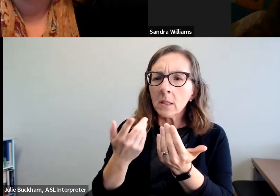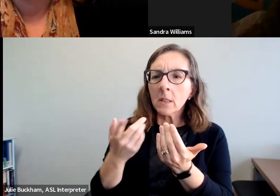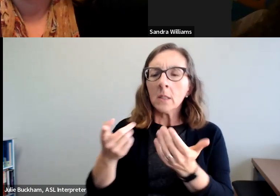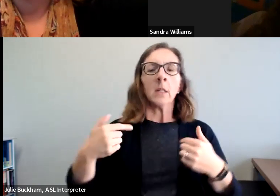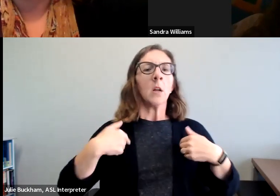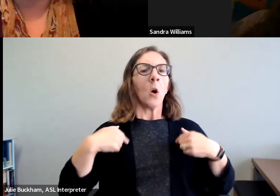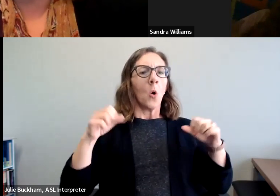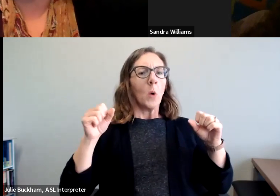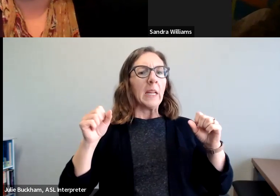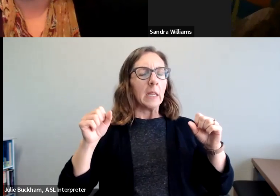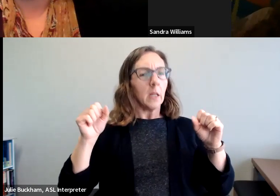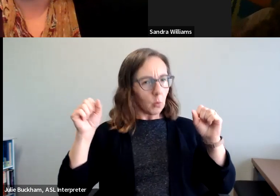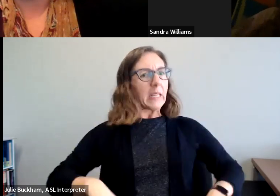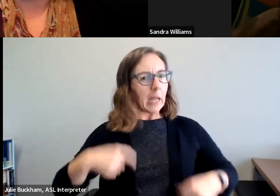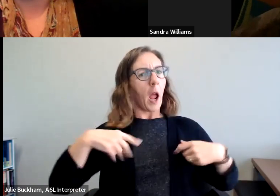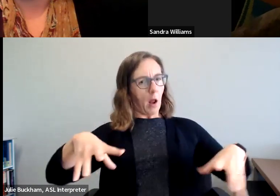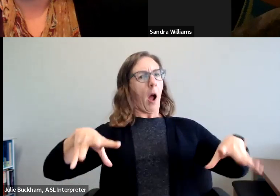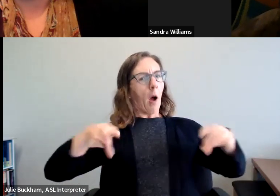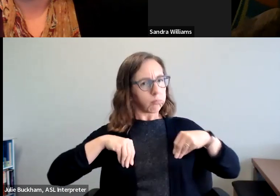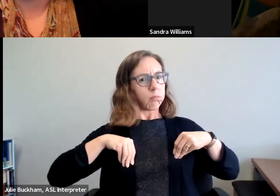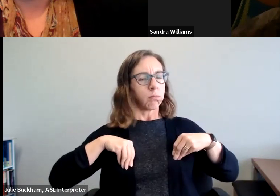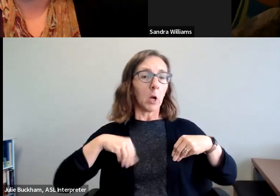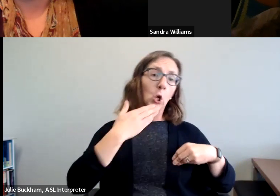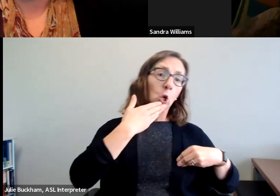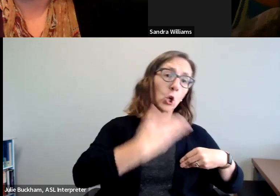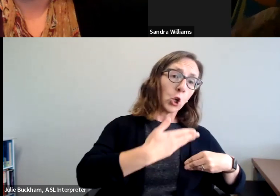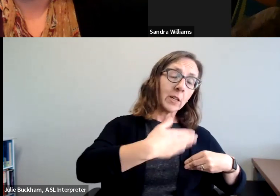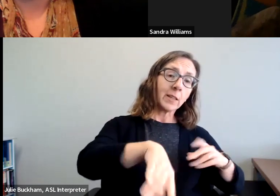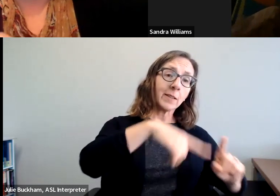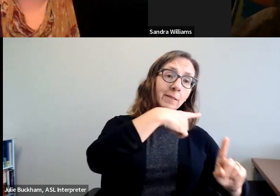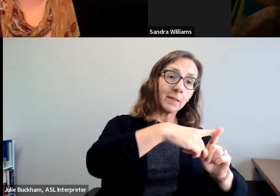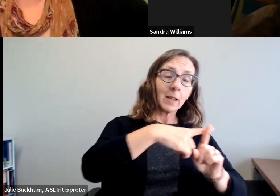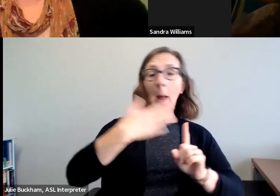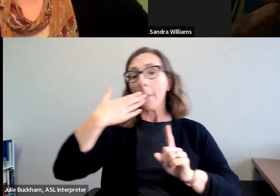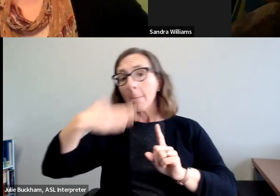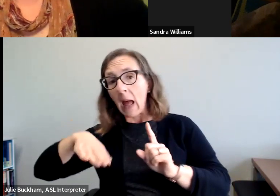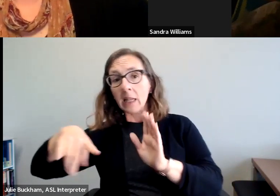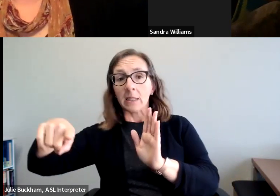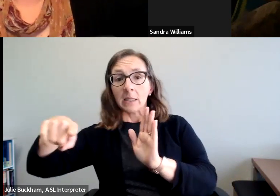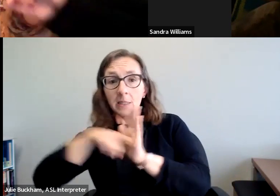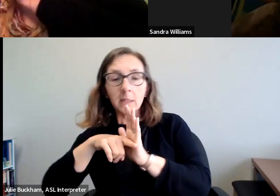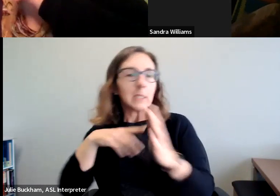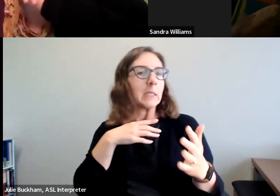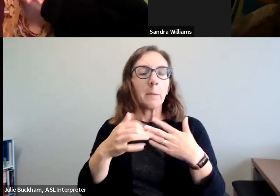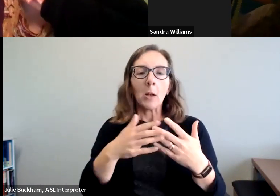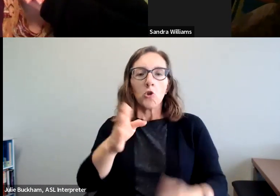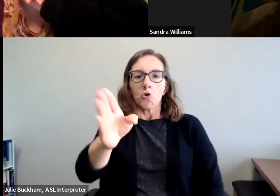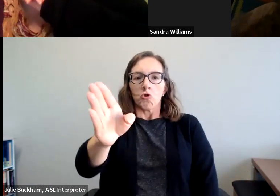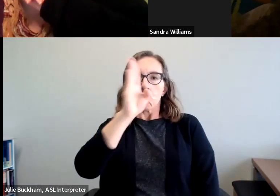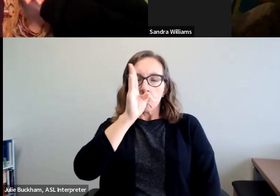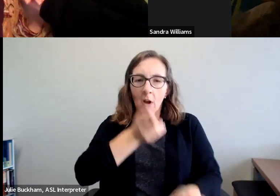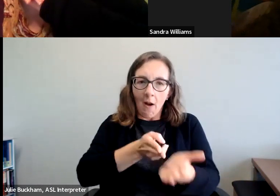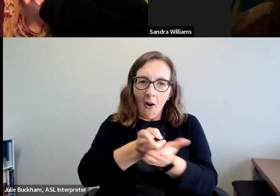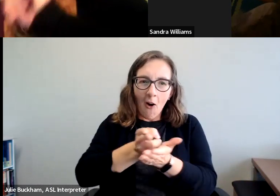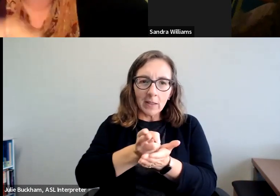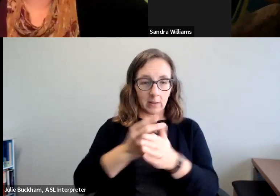can take it, whether it's good, whether it's bad, whether it's ugly. Just due to the fact we have a disability